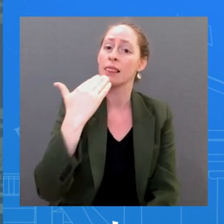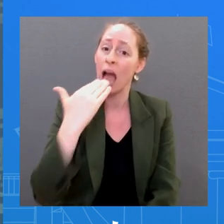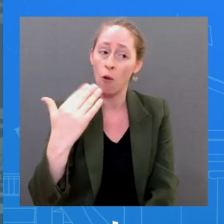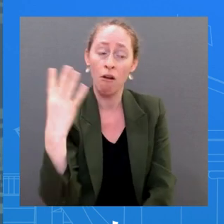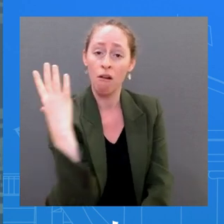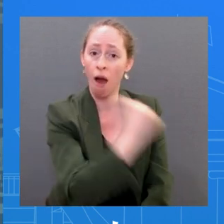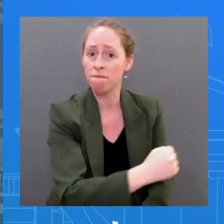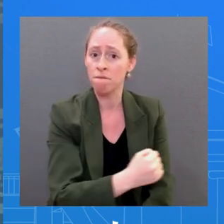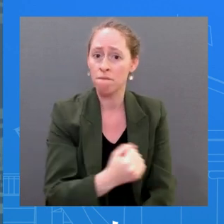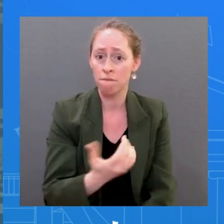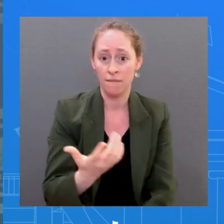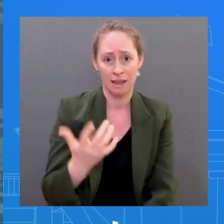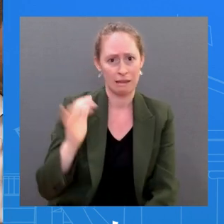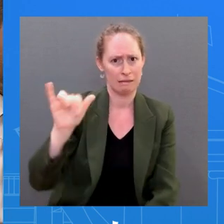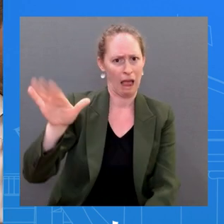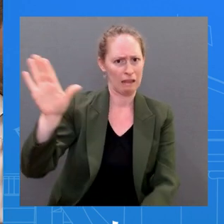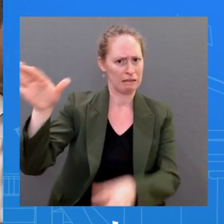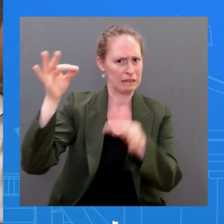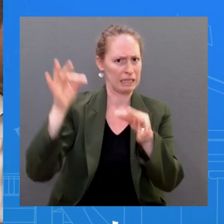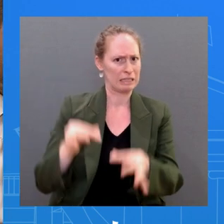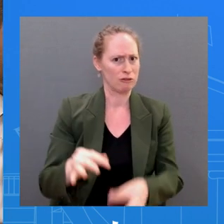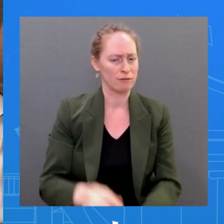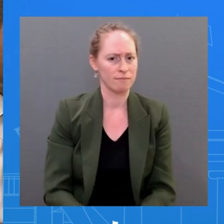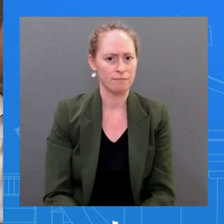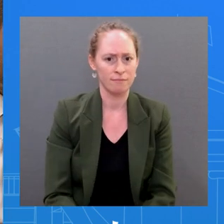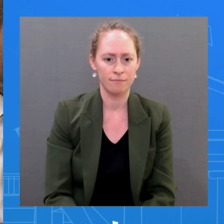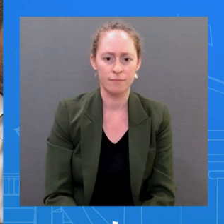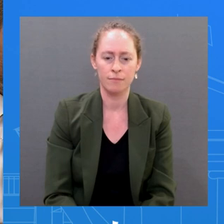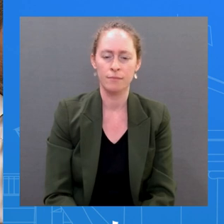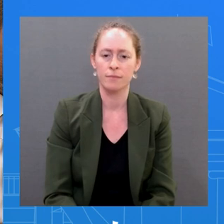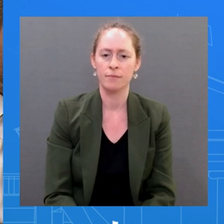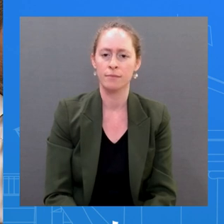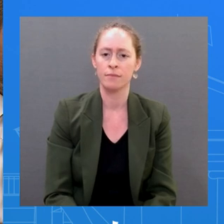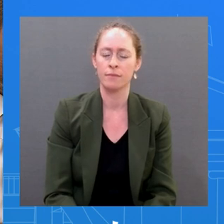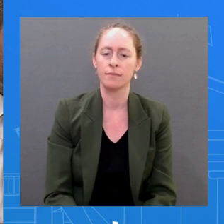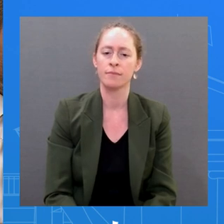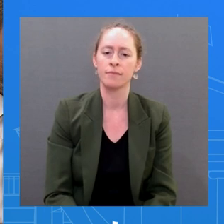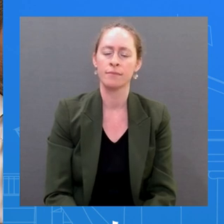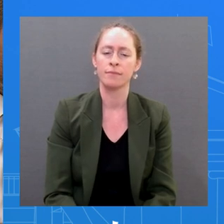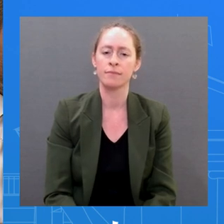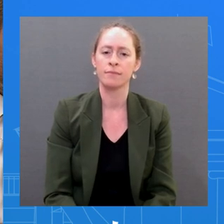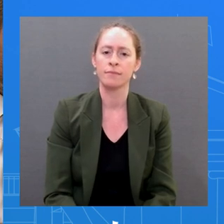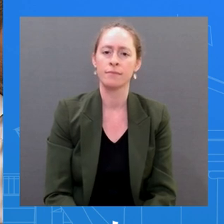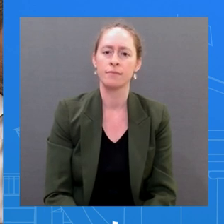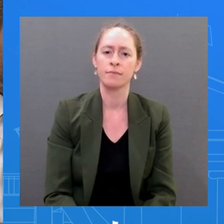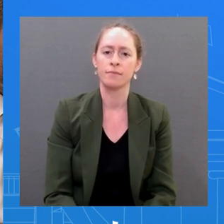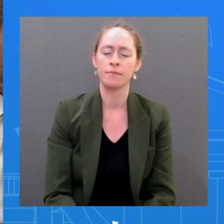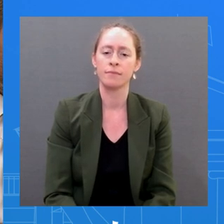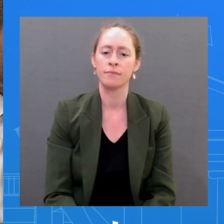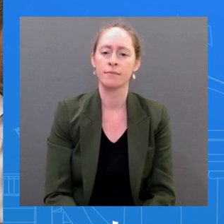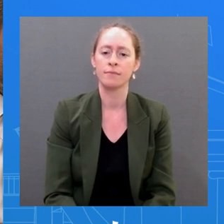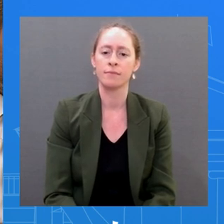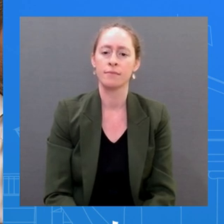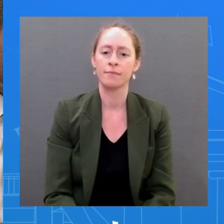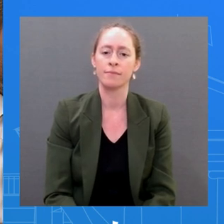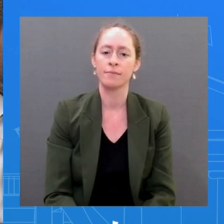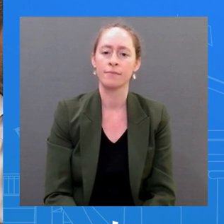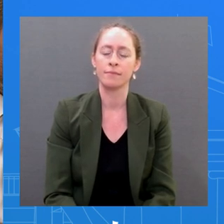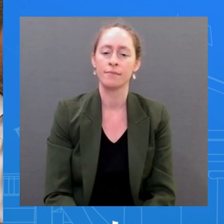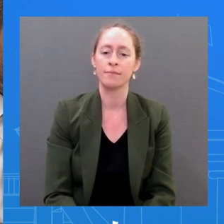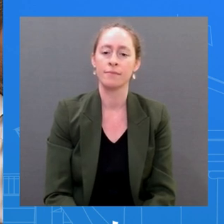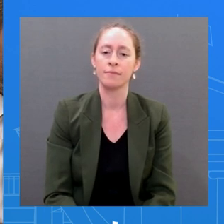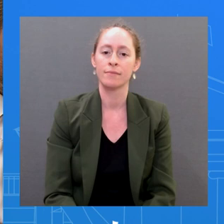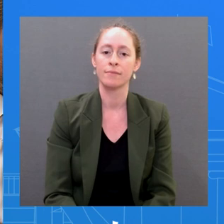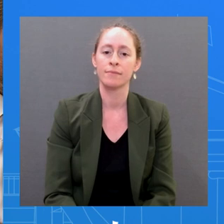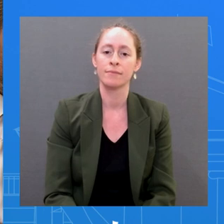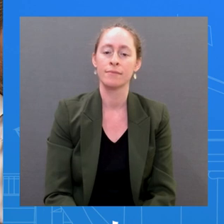That really is up to him. And on COVID, last week, a guest, Dr. Shaw was here, but he did take. Well, that's a little different. He works